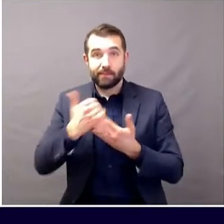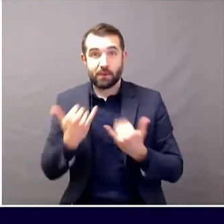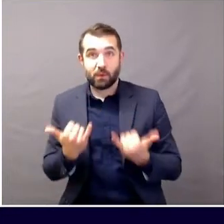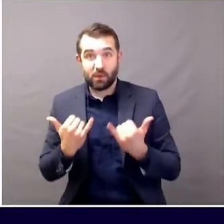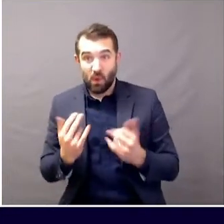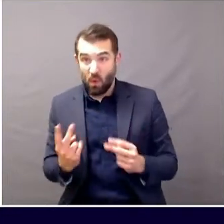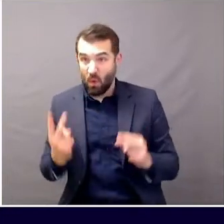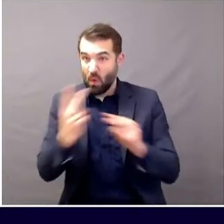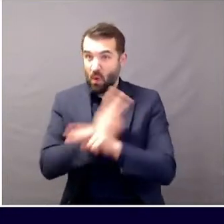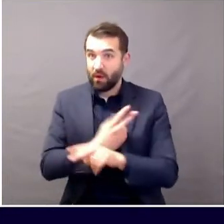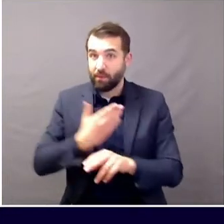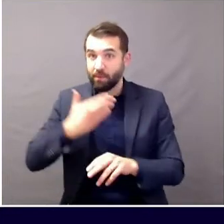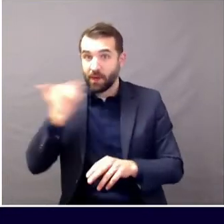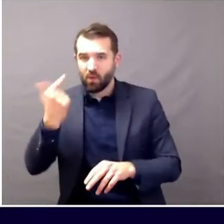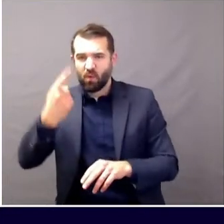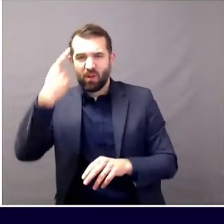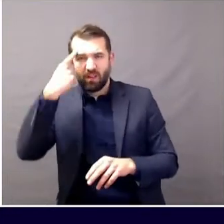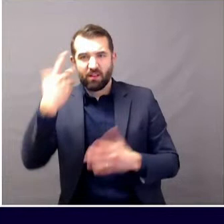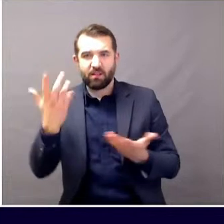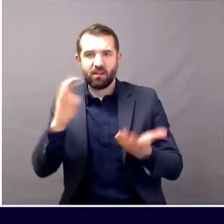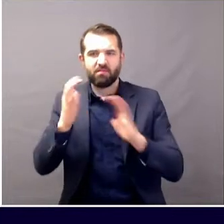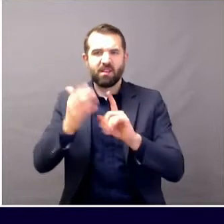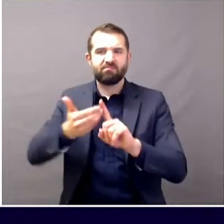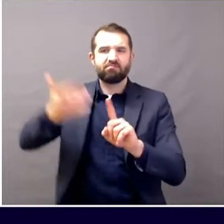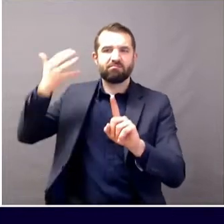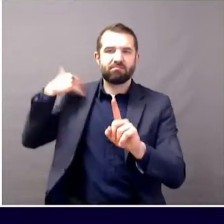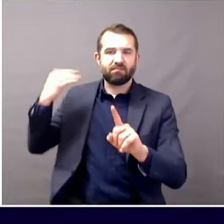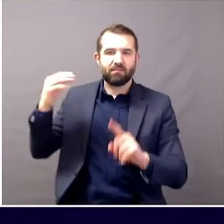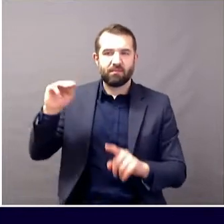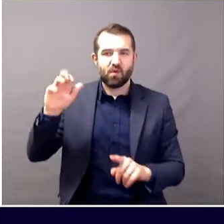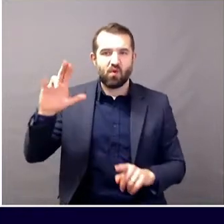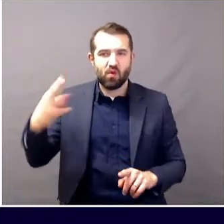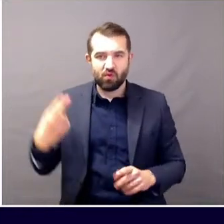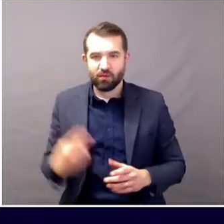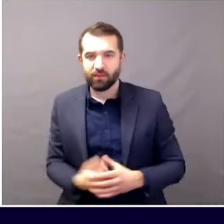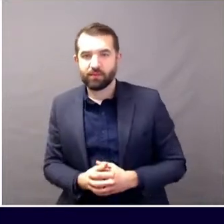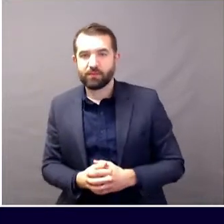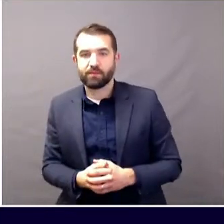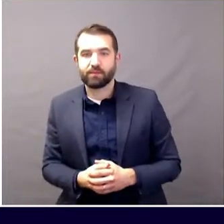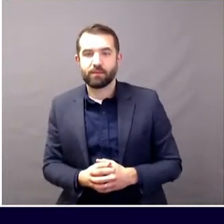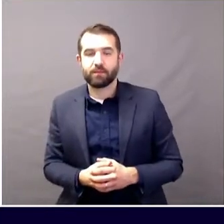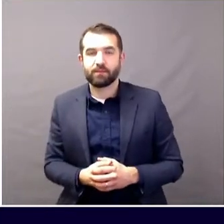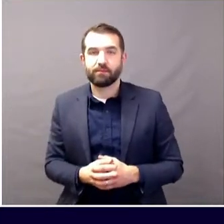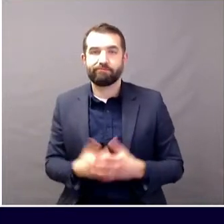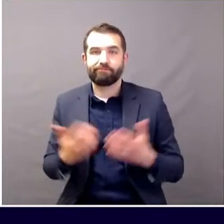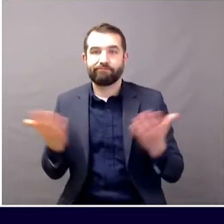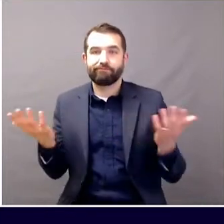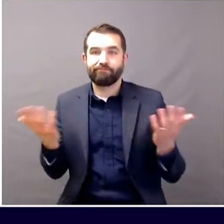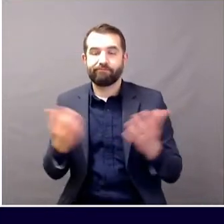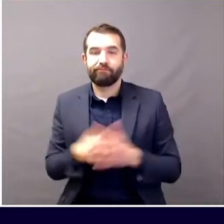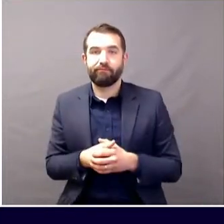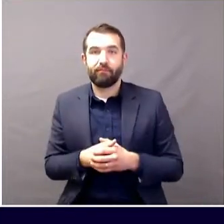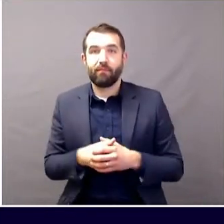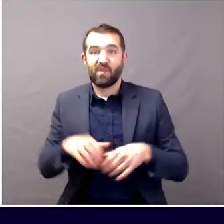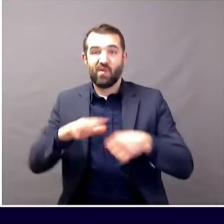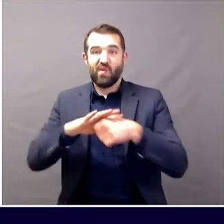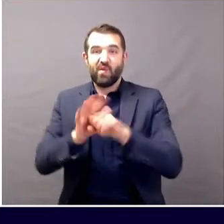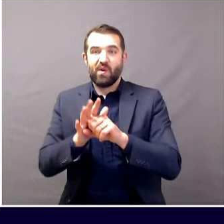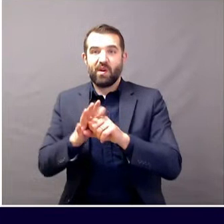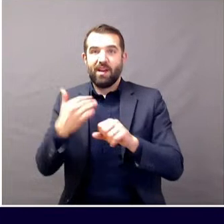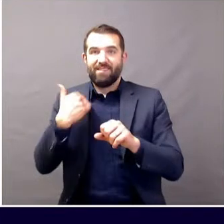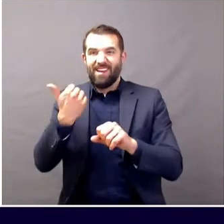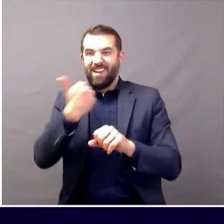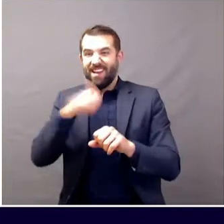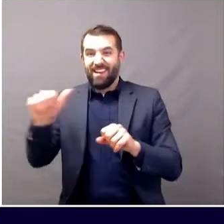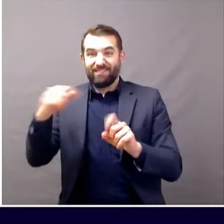Yeah, I would say that if you want to call a silver lining, if you want to say that there's a silver lining to the pandemic, it's really